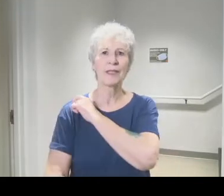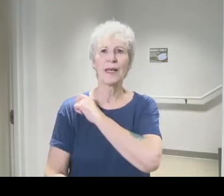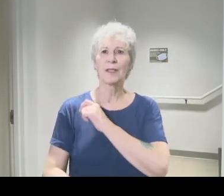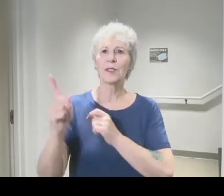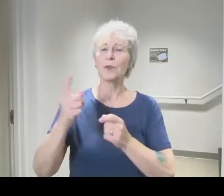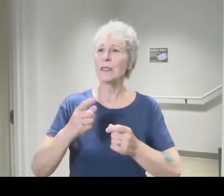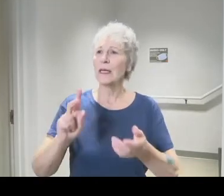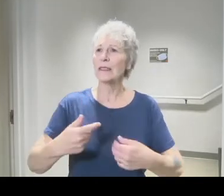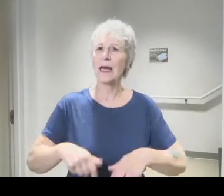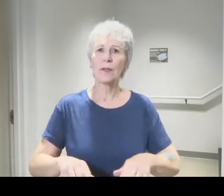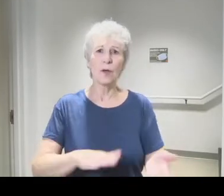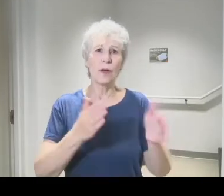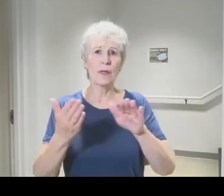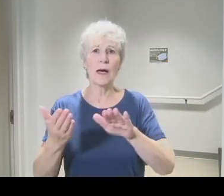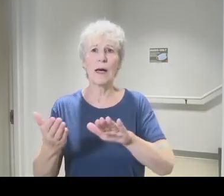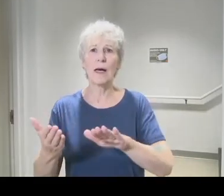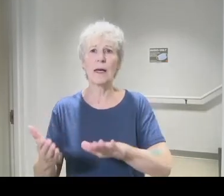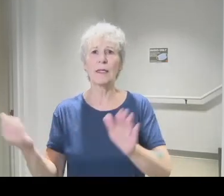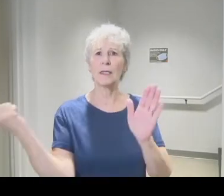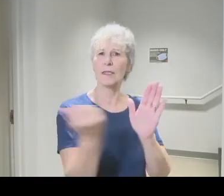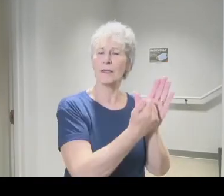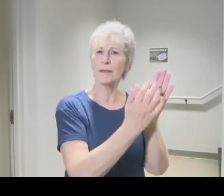cross. You would lay down your